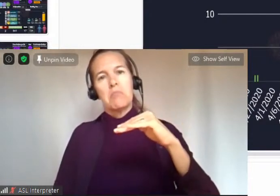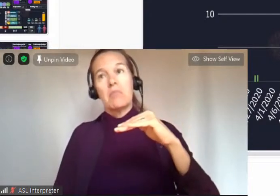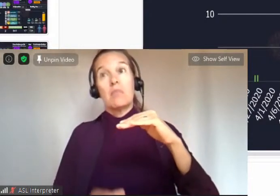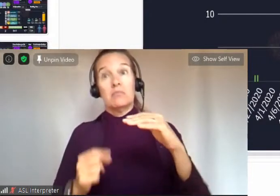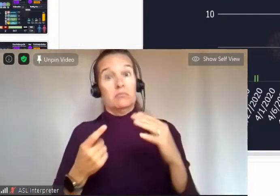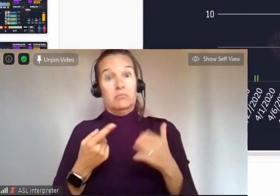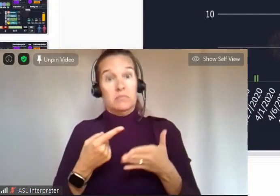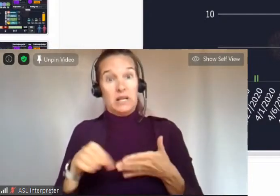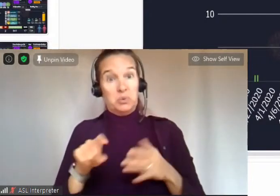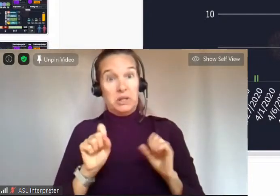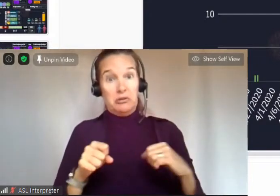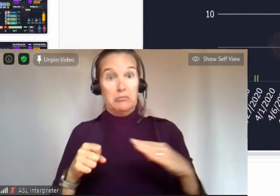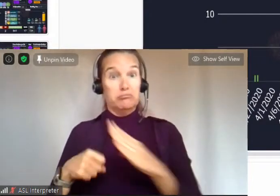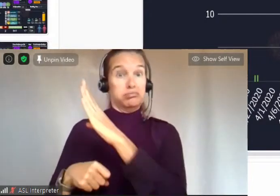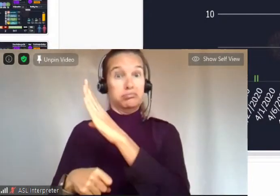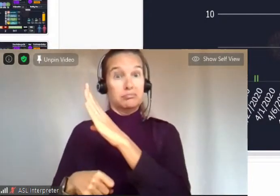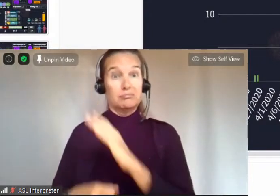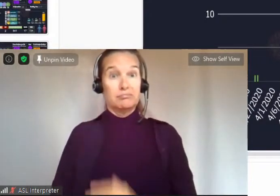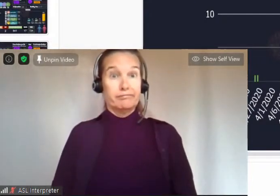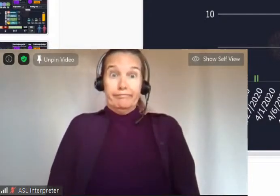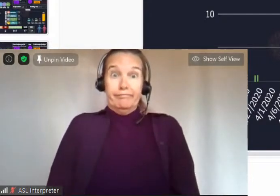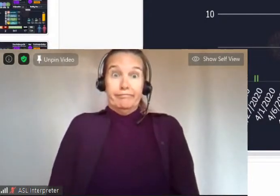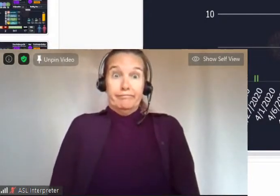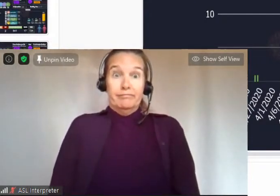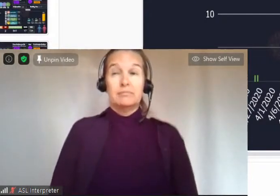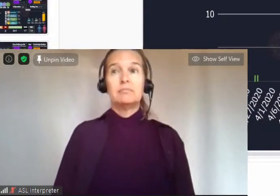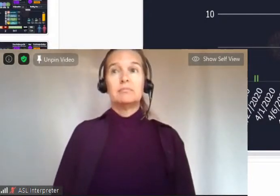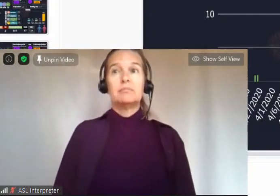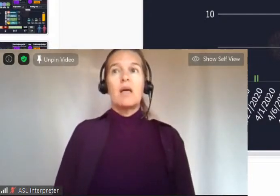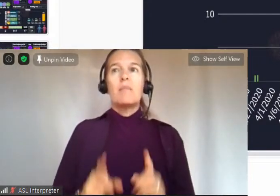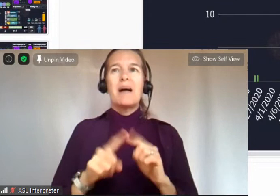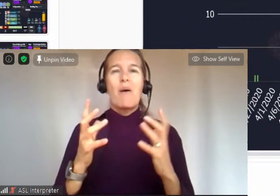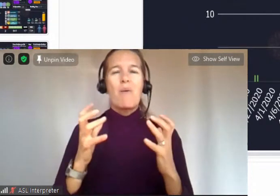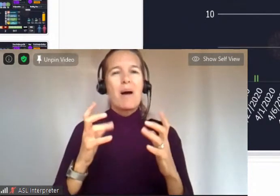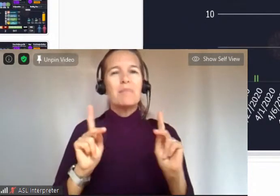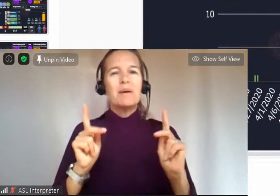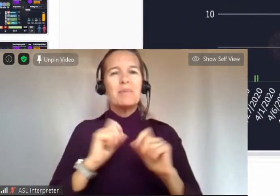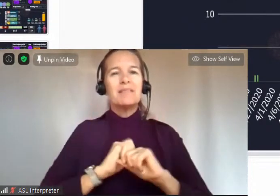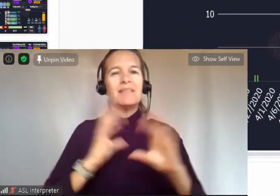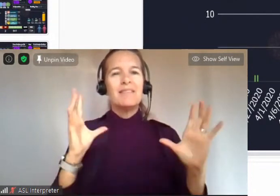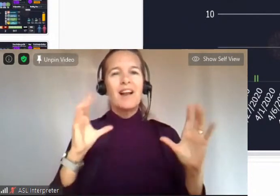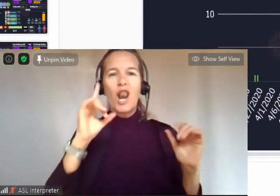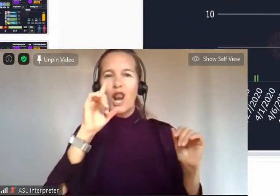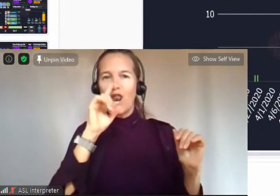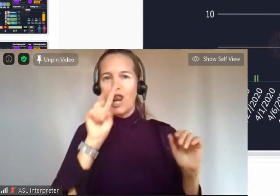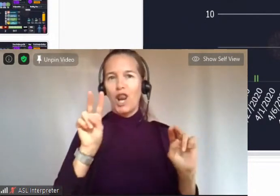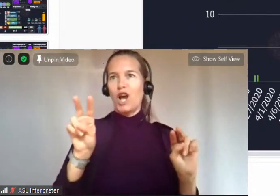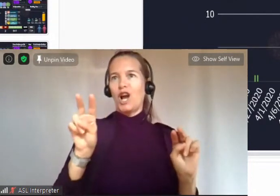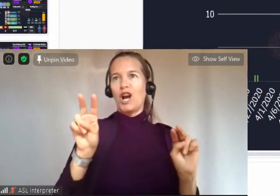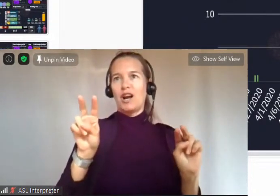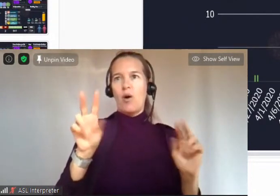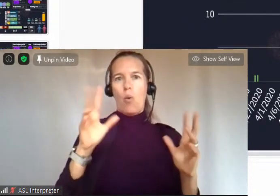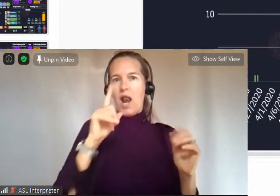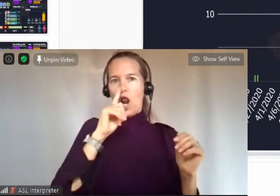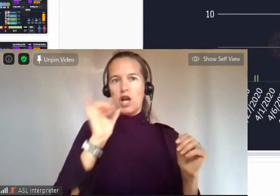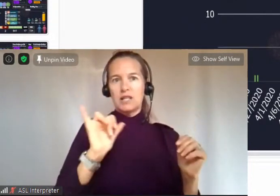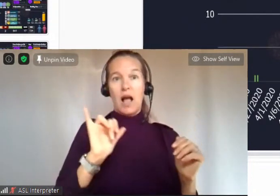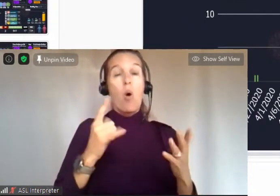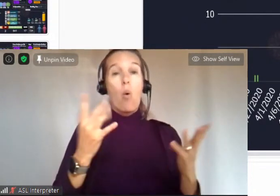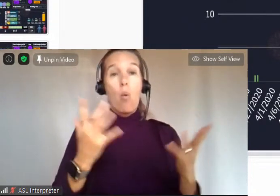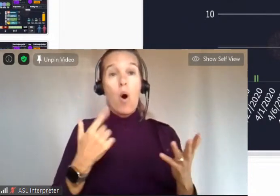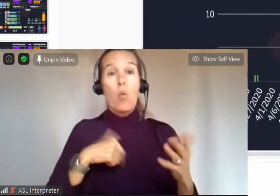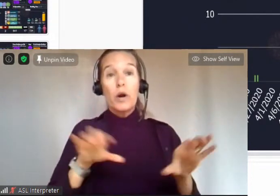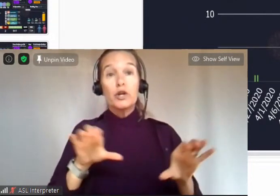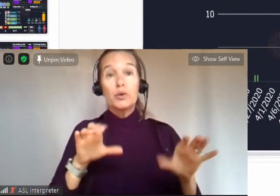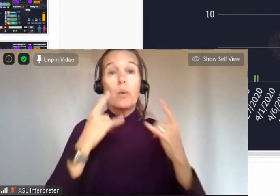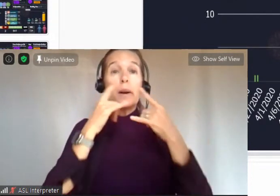it could go right back up, but I want to give people an idea that what we're doing is having a beneficial effect. Let's keep